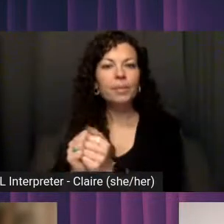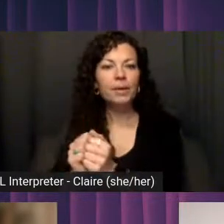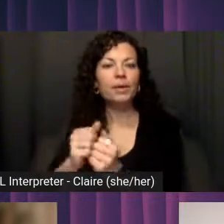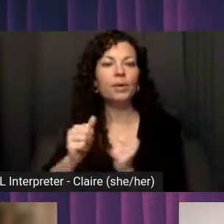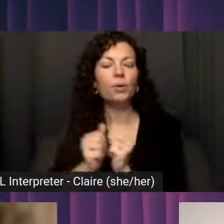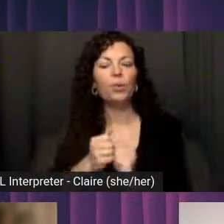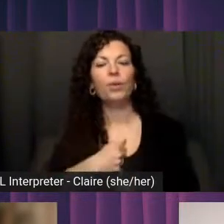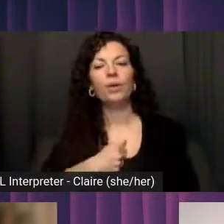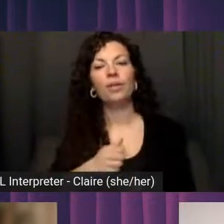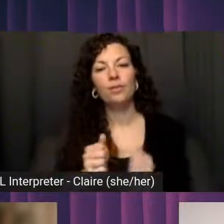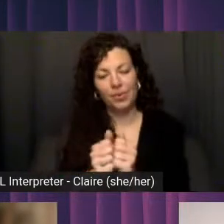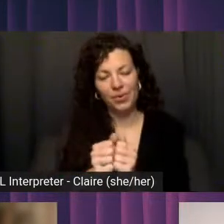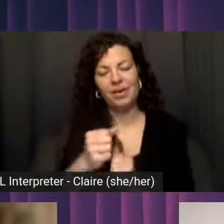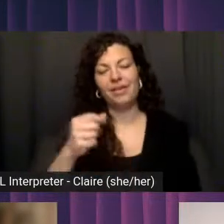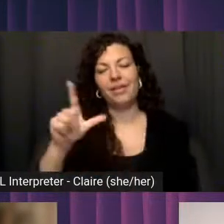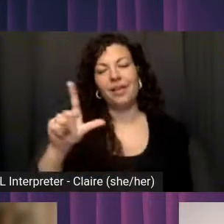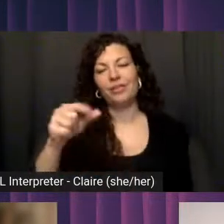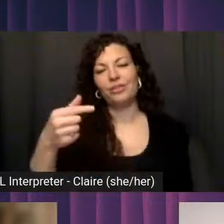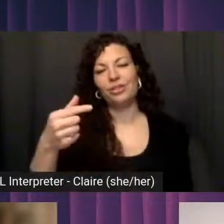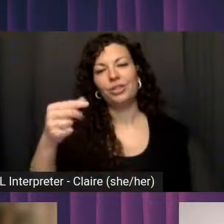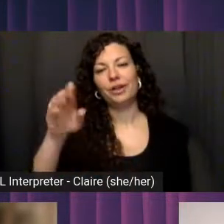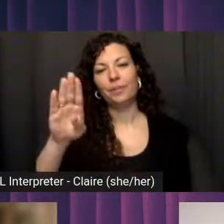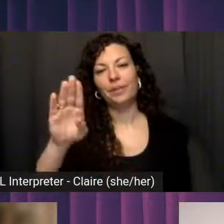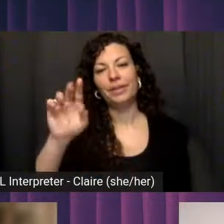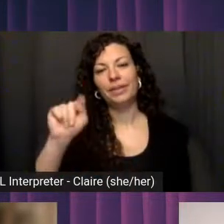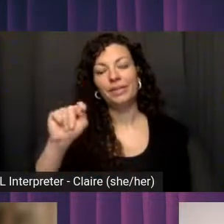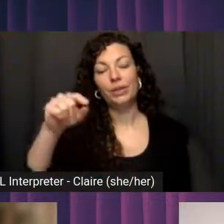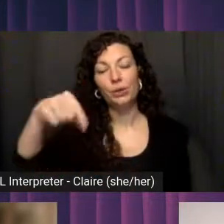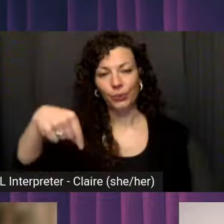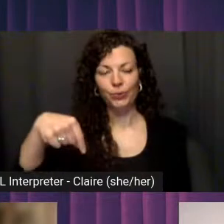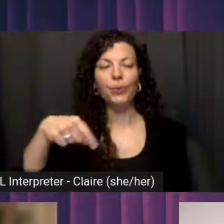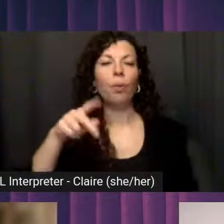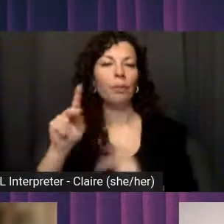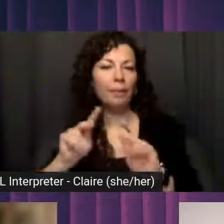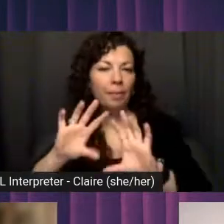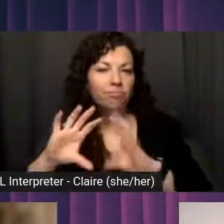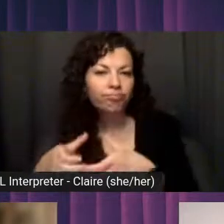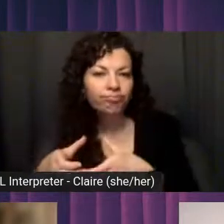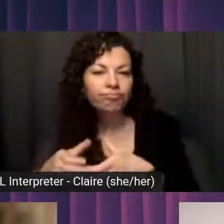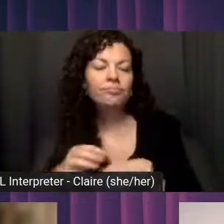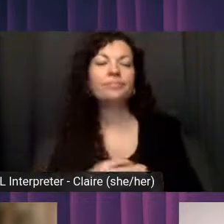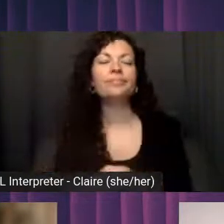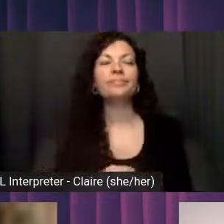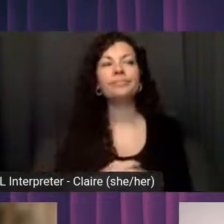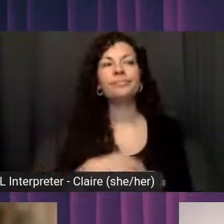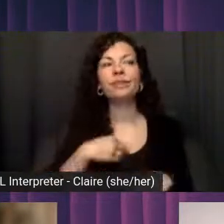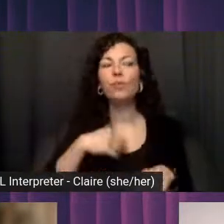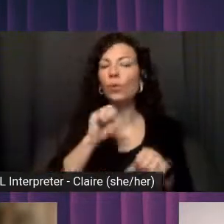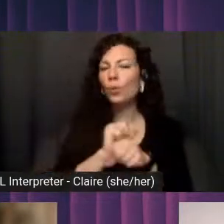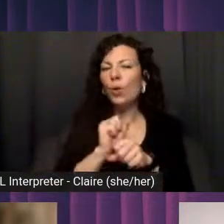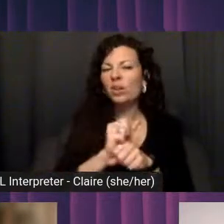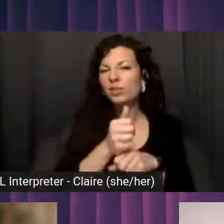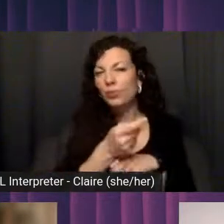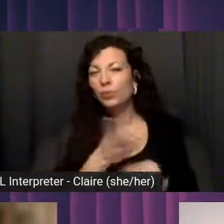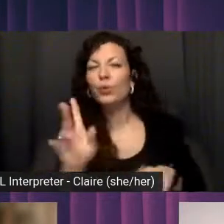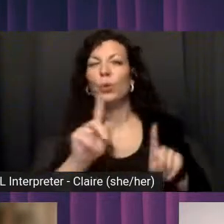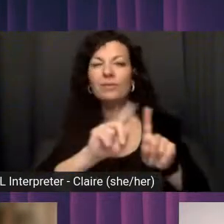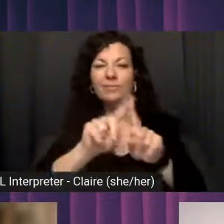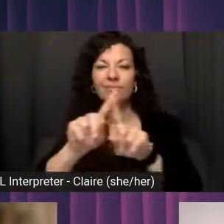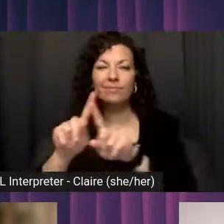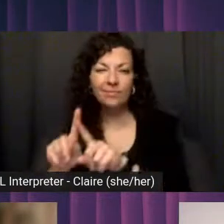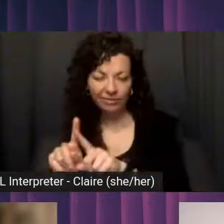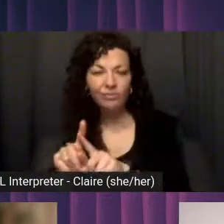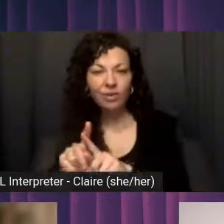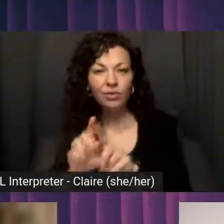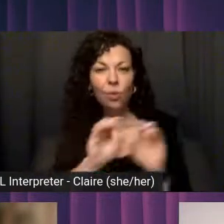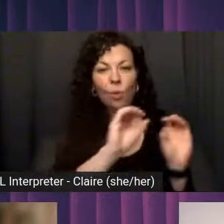have worked in several HIV healthcare organizations. And then about 10 years ago, I was very